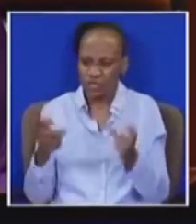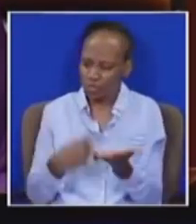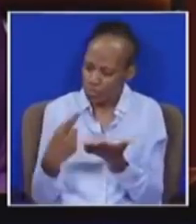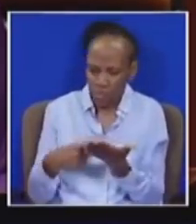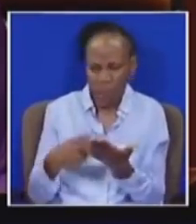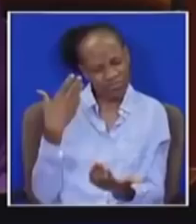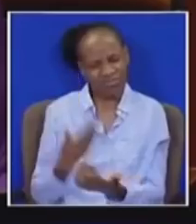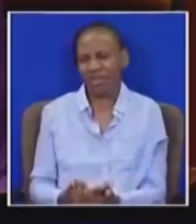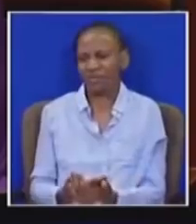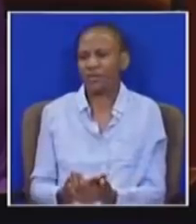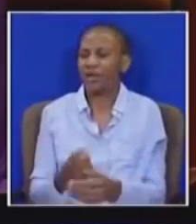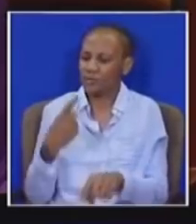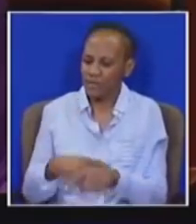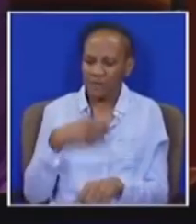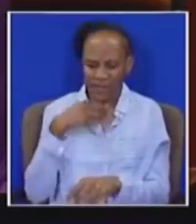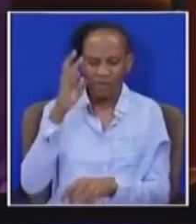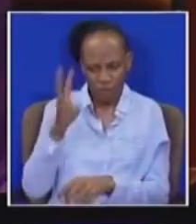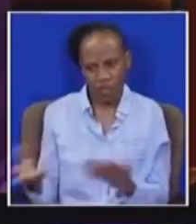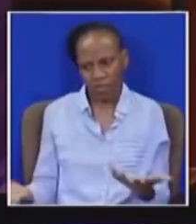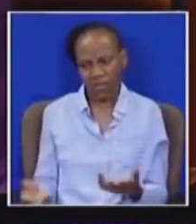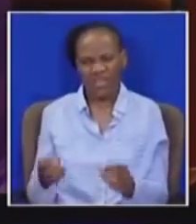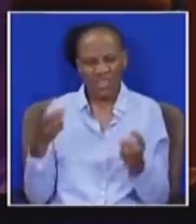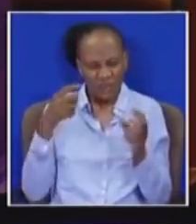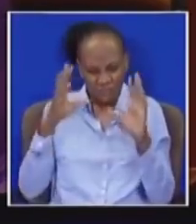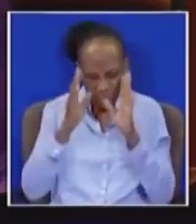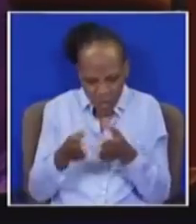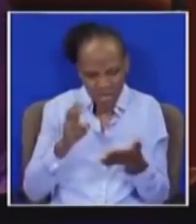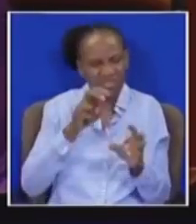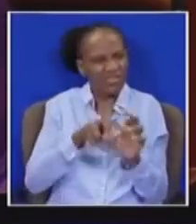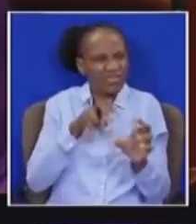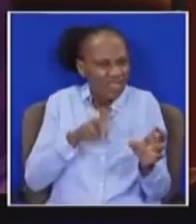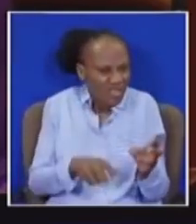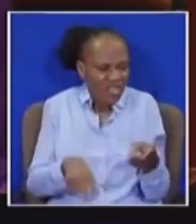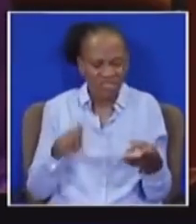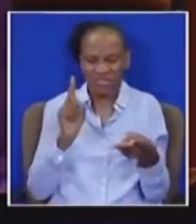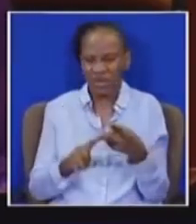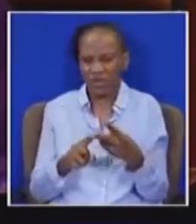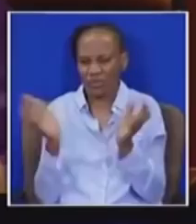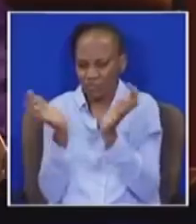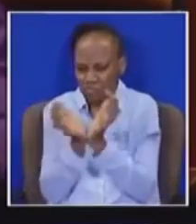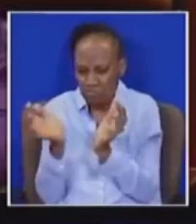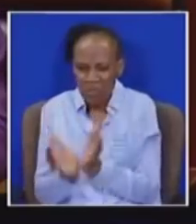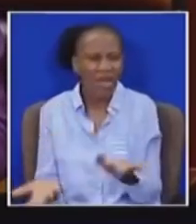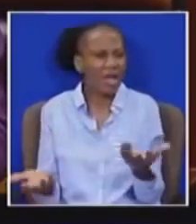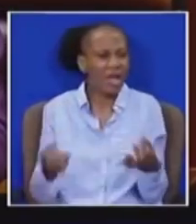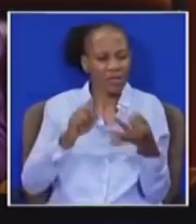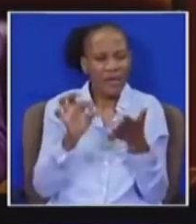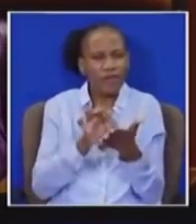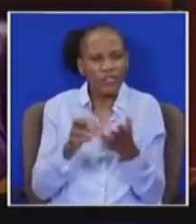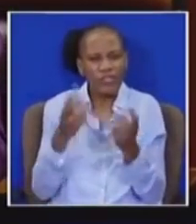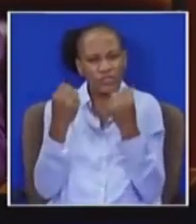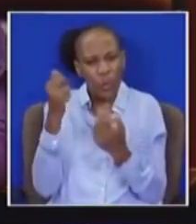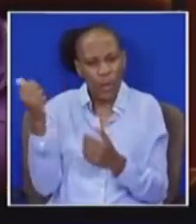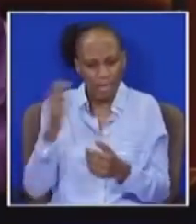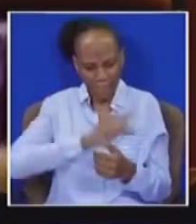want to express about the resignation and the sitting and the choice of a new president. Speaker.